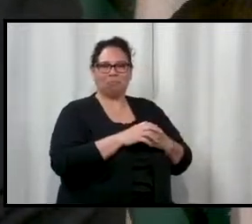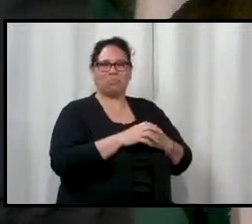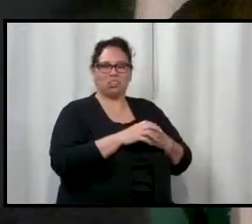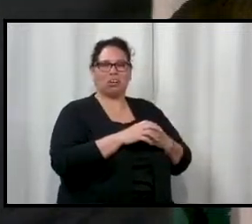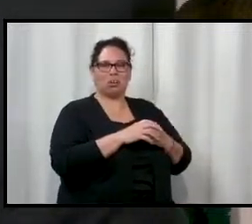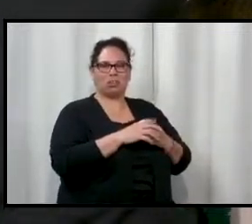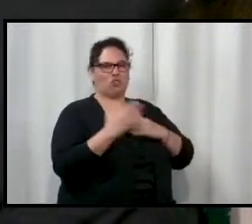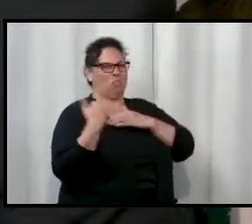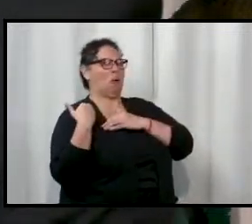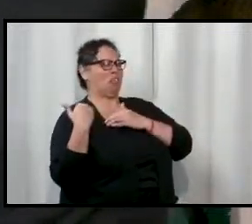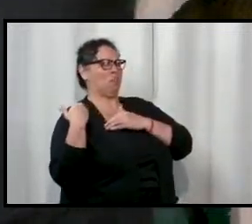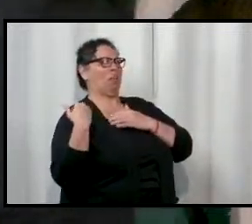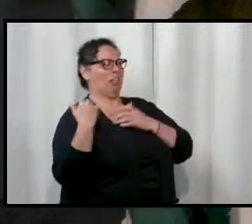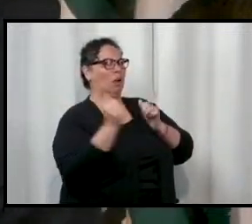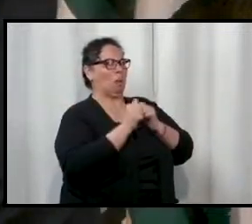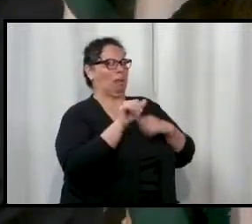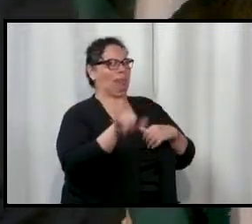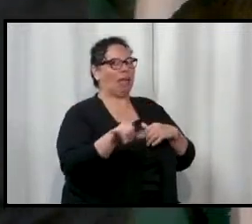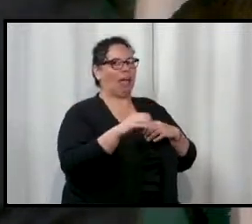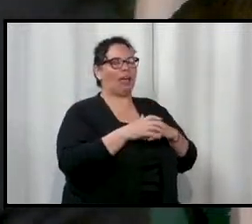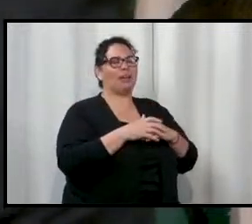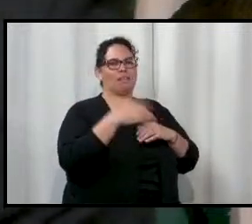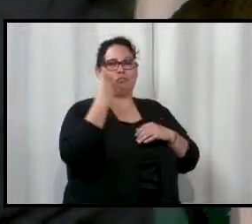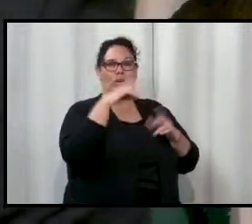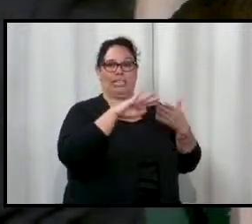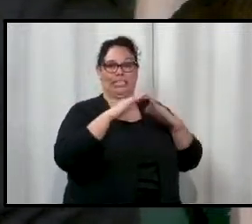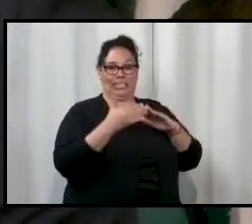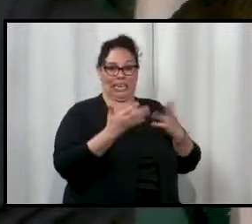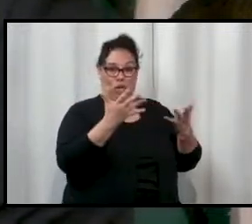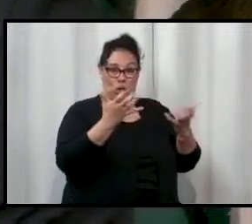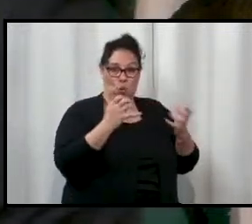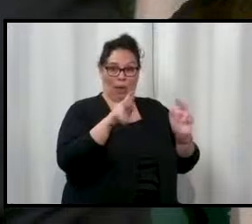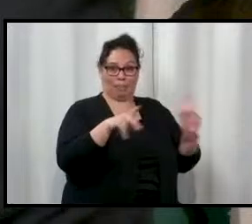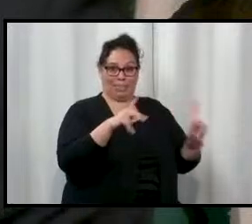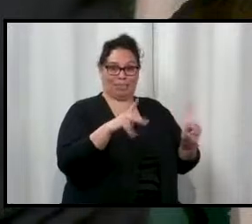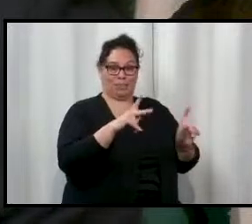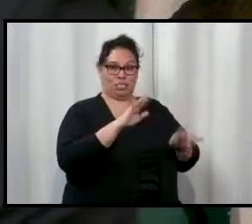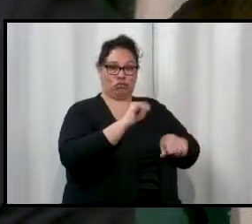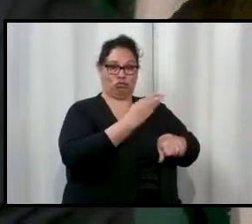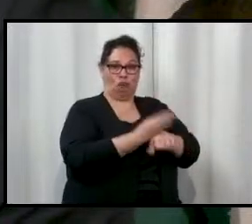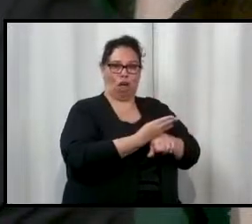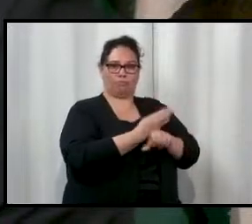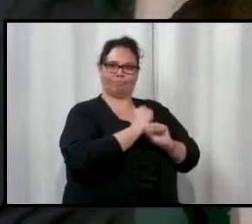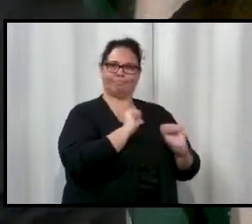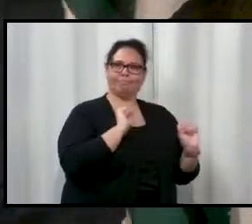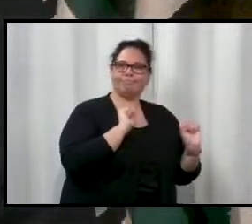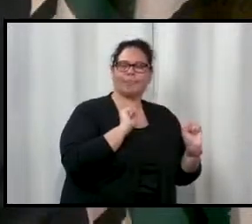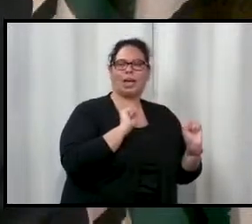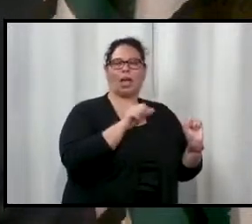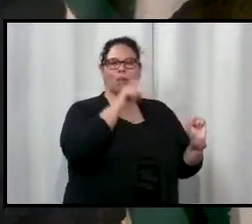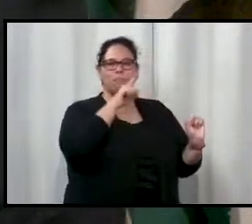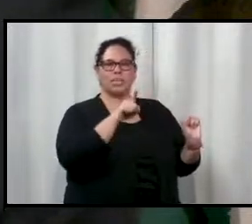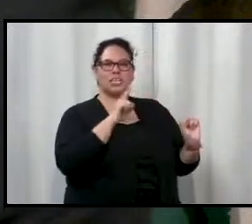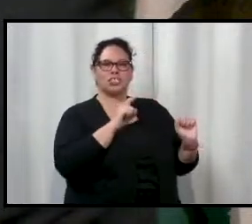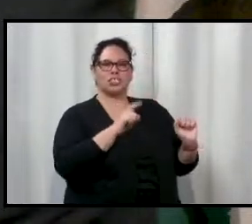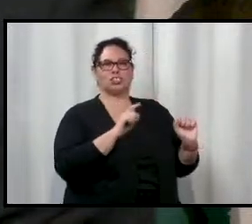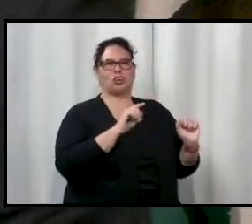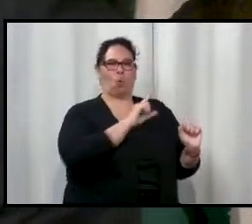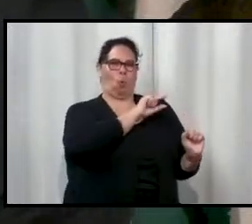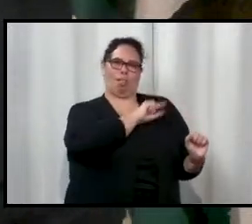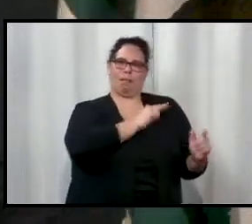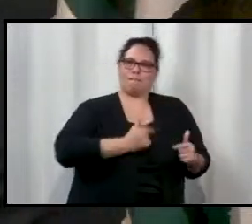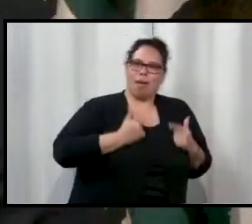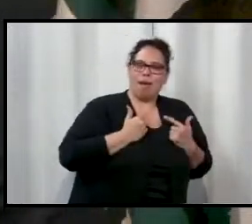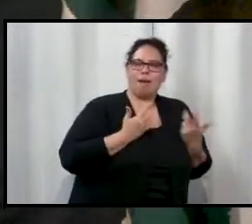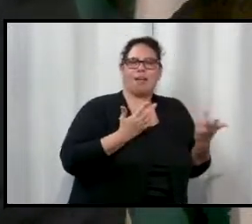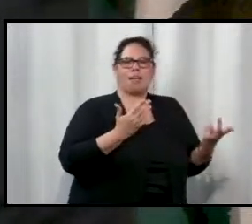there's responsibility that comes with that. On behalf of the city, you want people's jobs to be secure. You want to make sure that they have quality of life, that they're